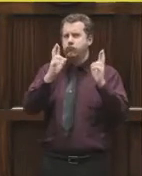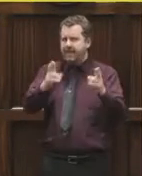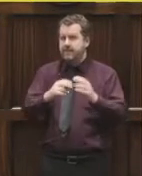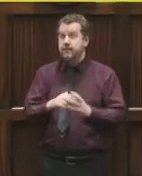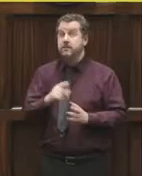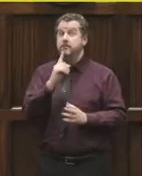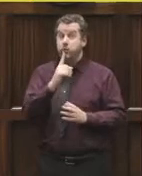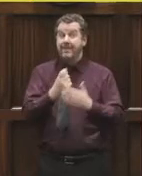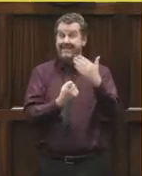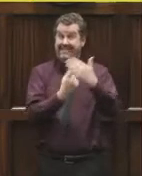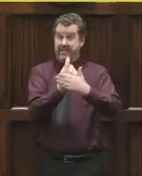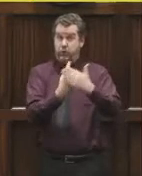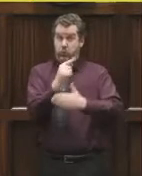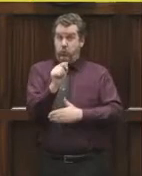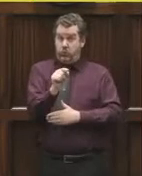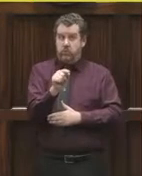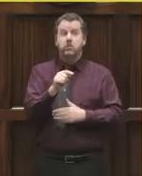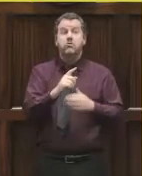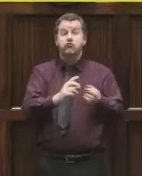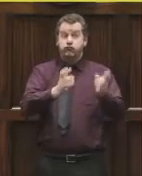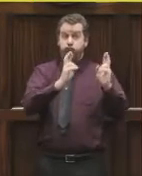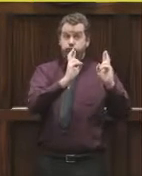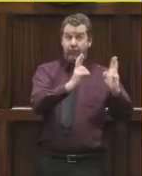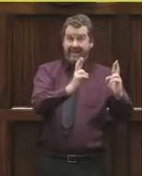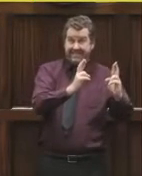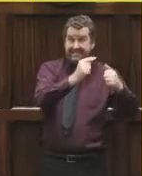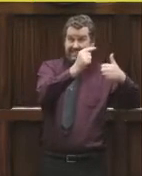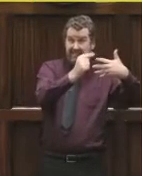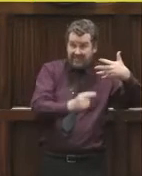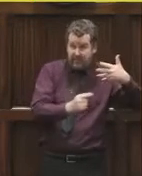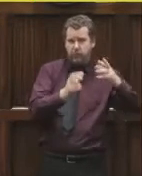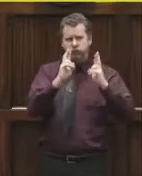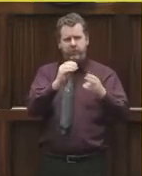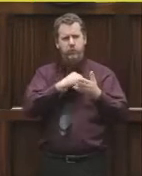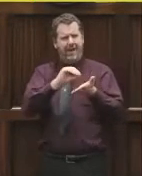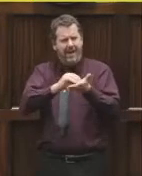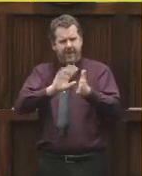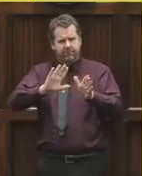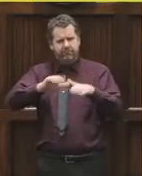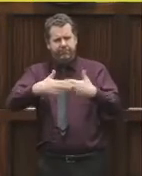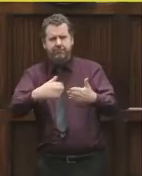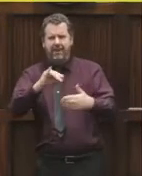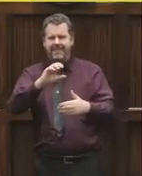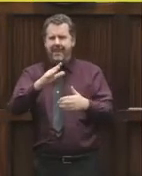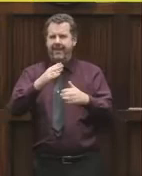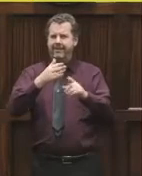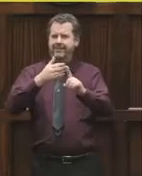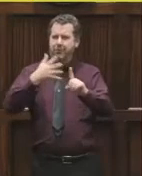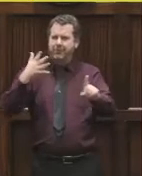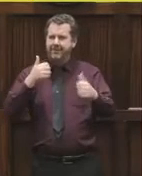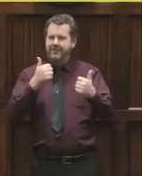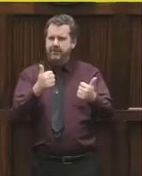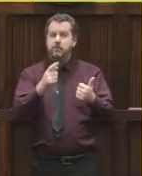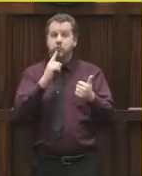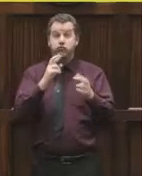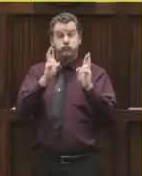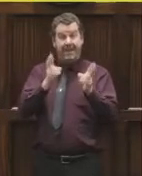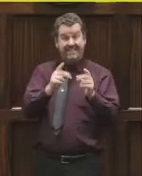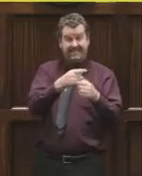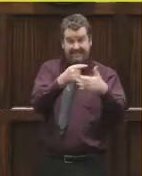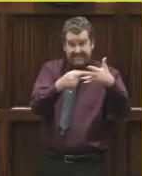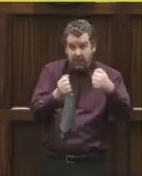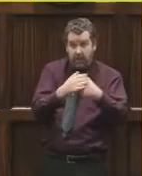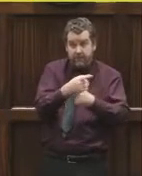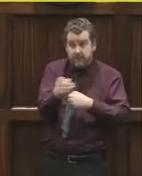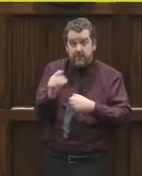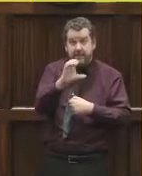to you, is rights and the rights to have an Irish Sign Language recognised. But rights as citizens are very, very important. But you